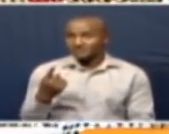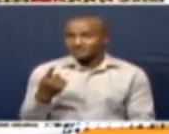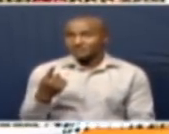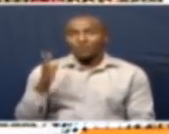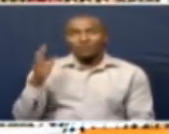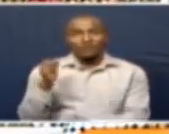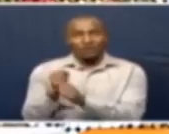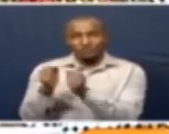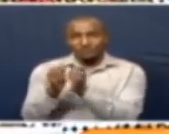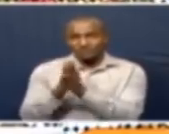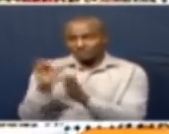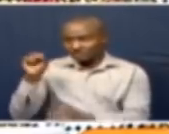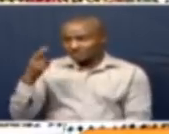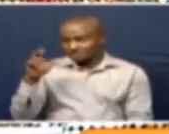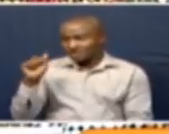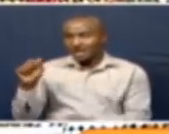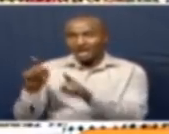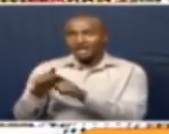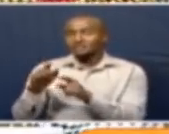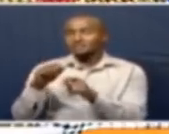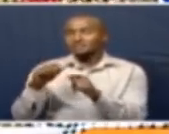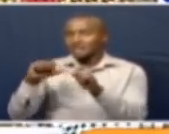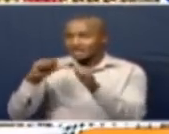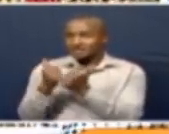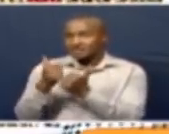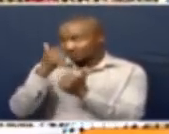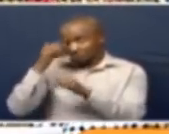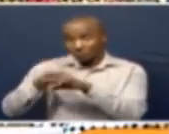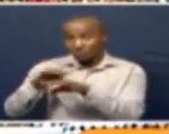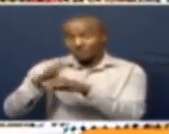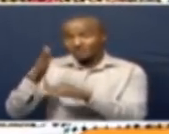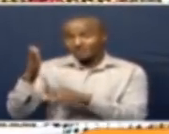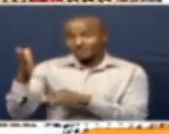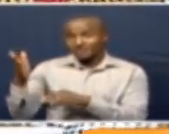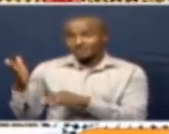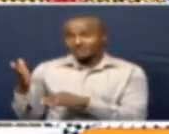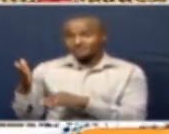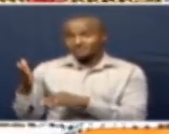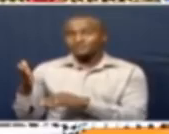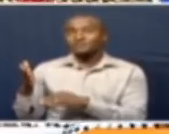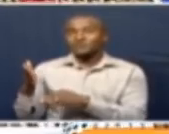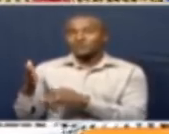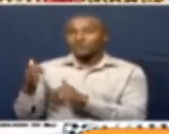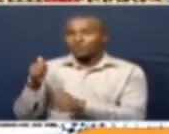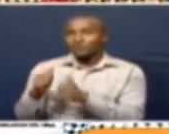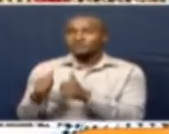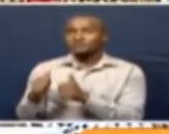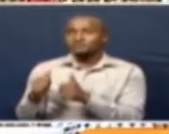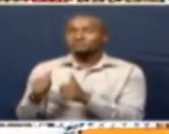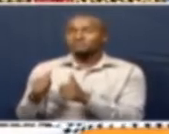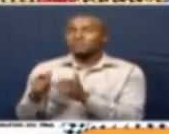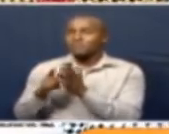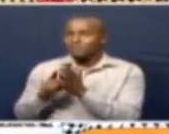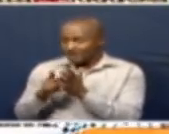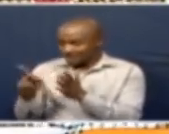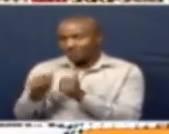join hands with Sheila as agencies, because there are good agencies outside that are actually advocating for models to be paid for free.